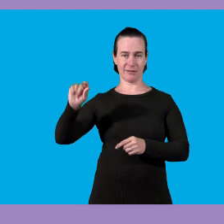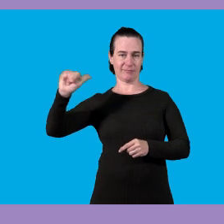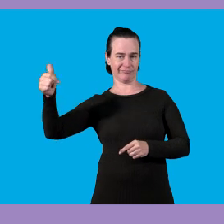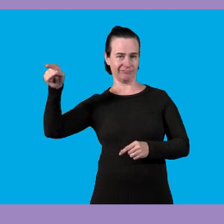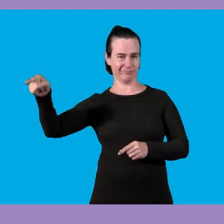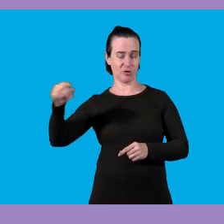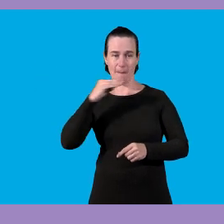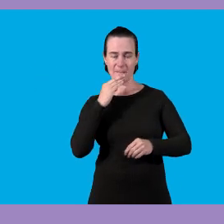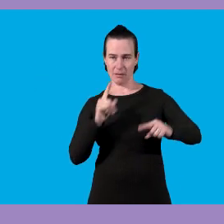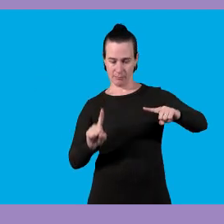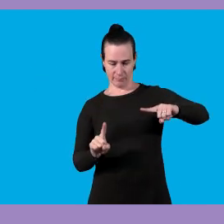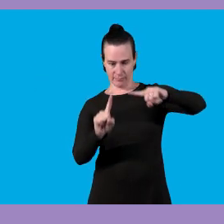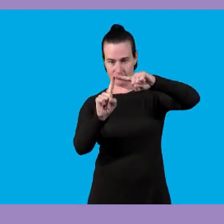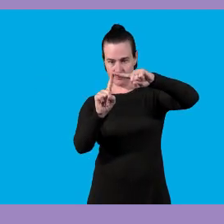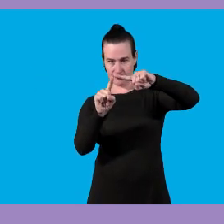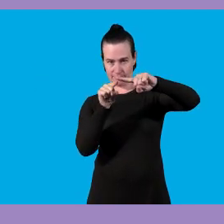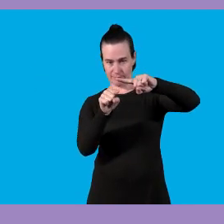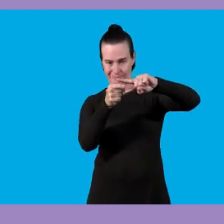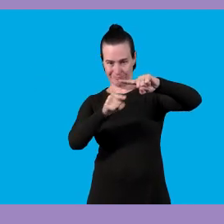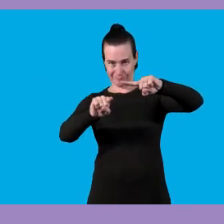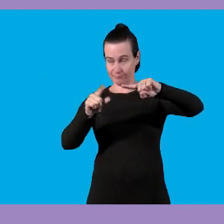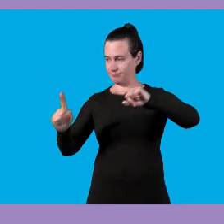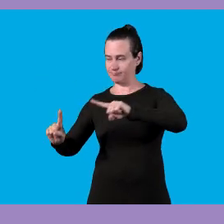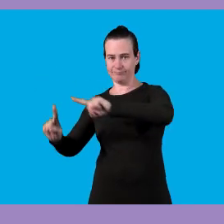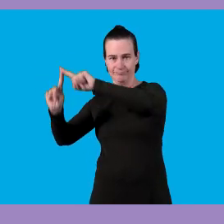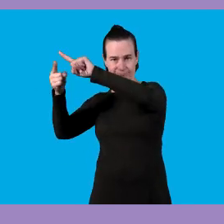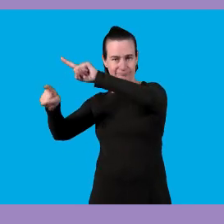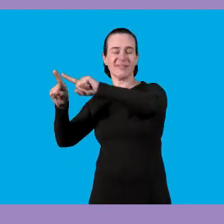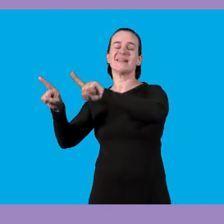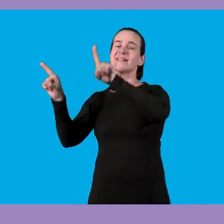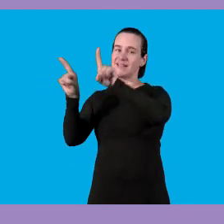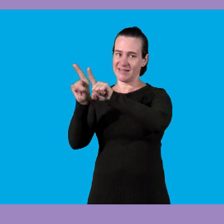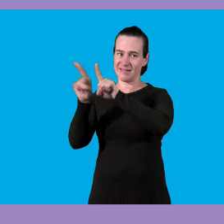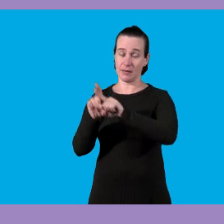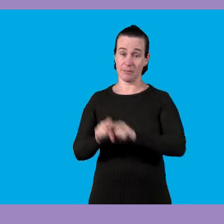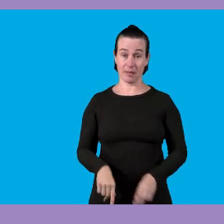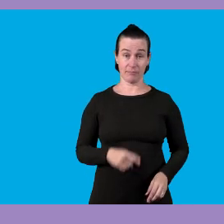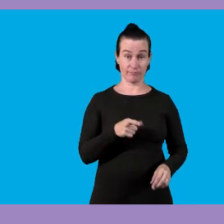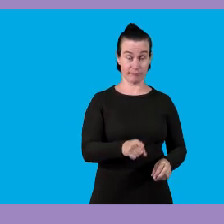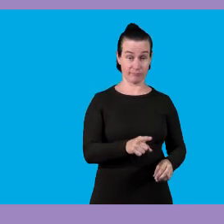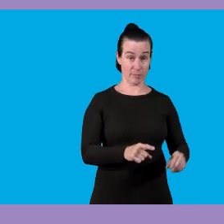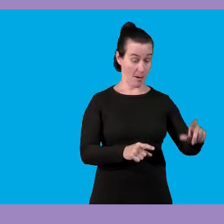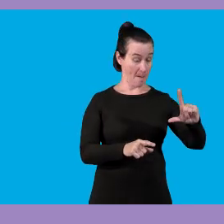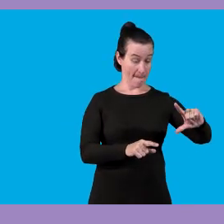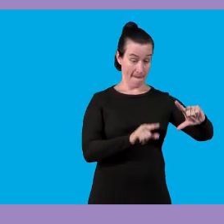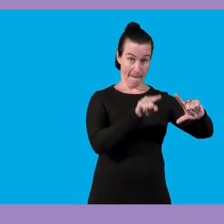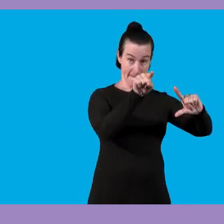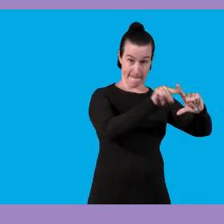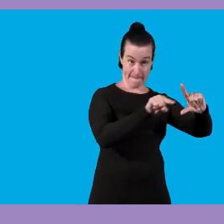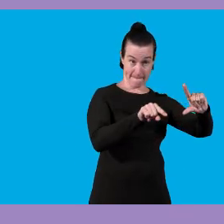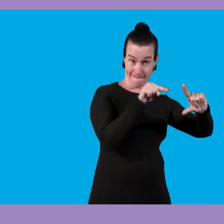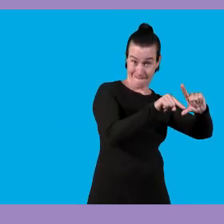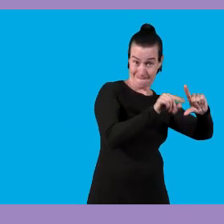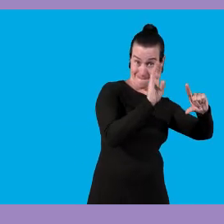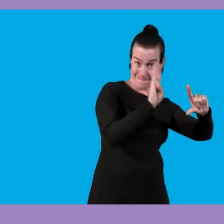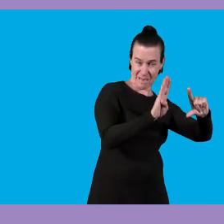So those are the two angles that are equal. And angle B would then be equal to angle Y.